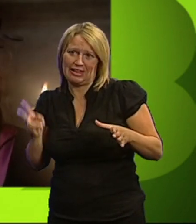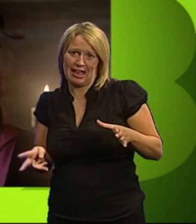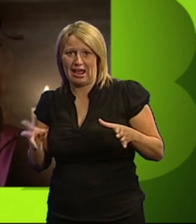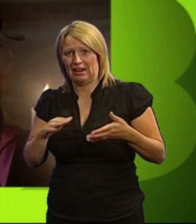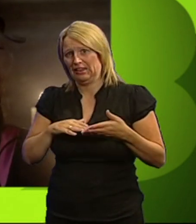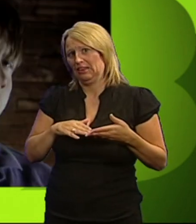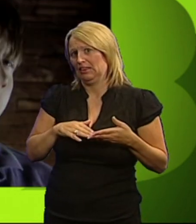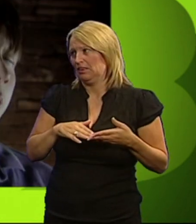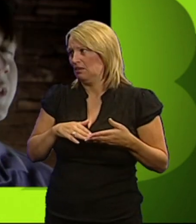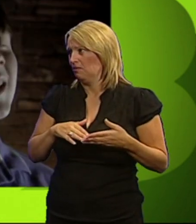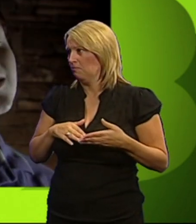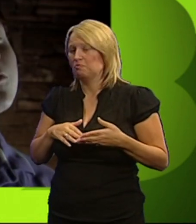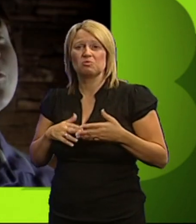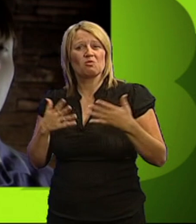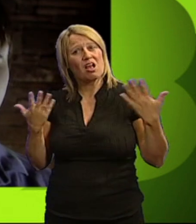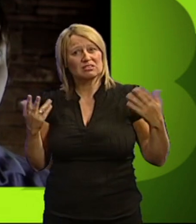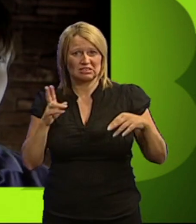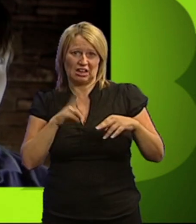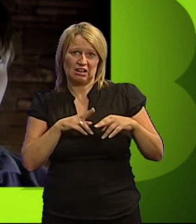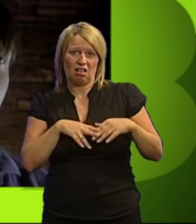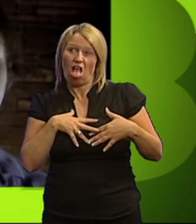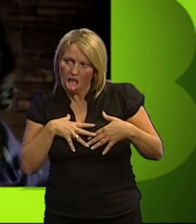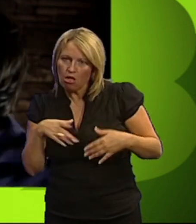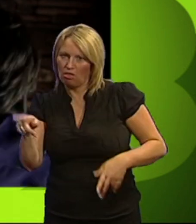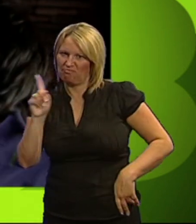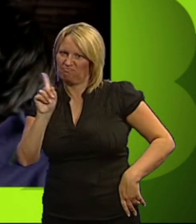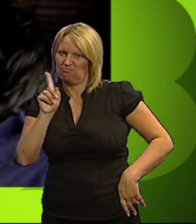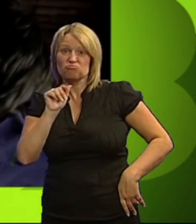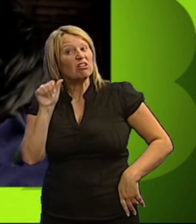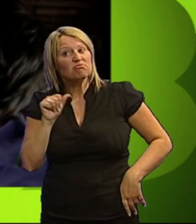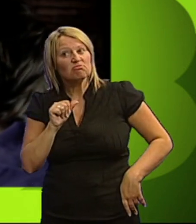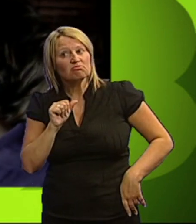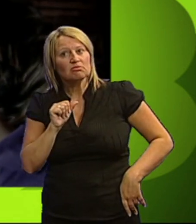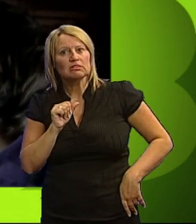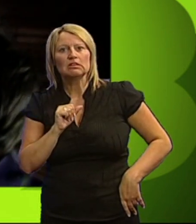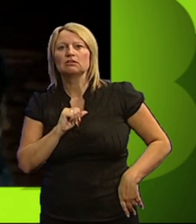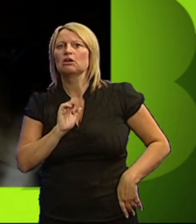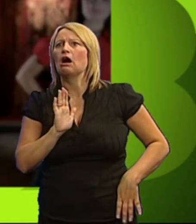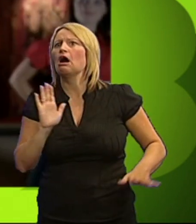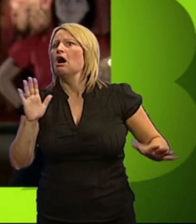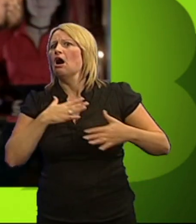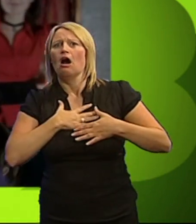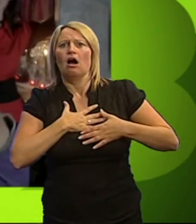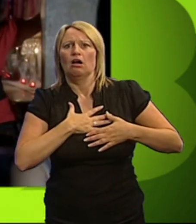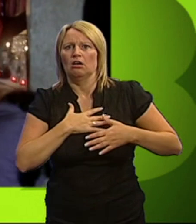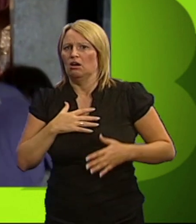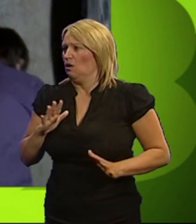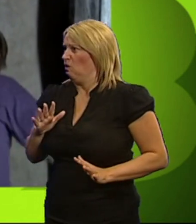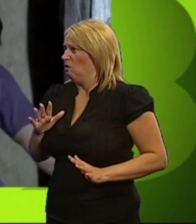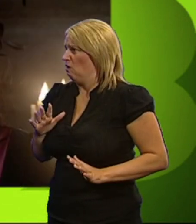family again. Well, Dad's not falling for it this time, are you, Dad? Oh, Magda. Oh,